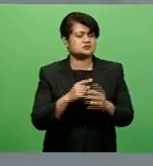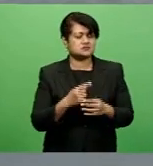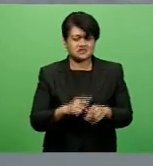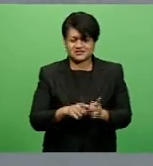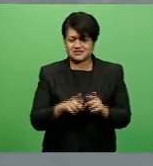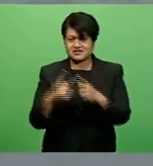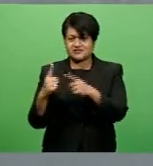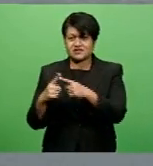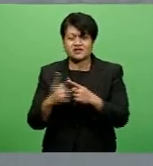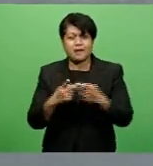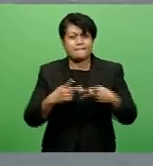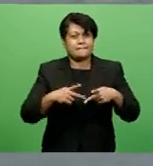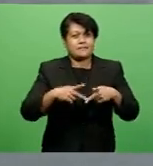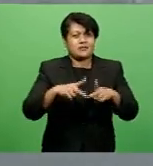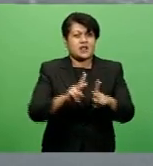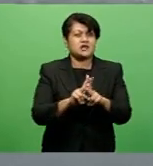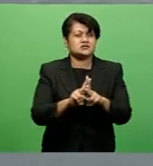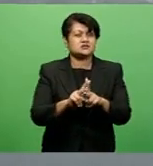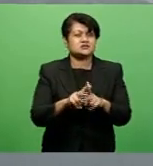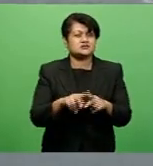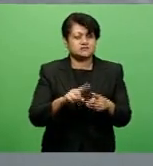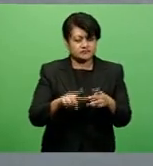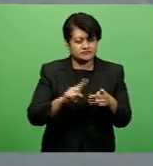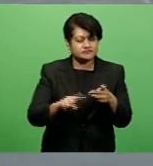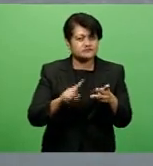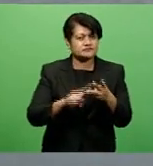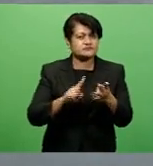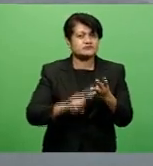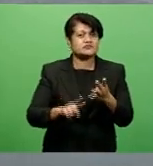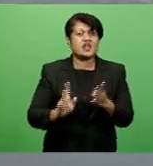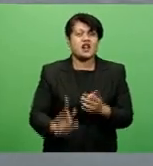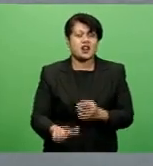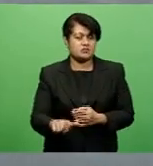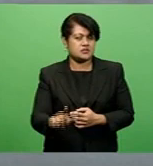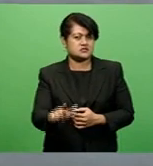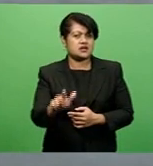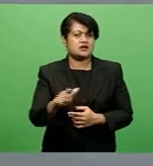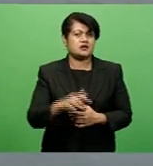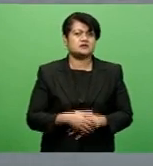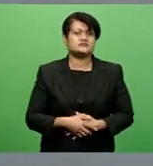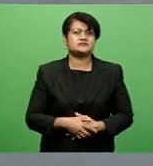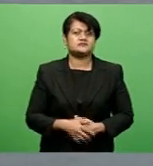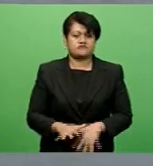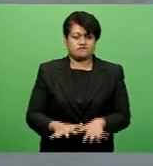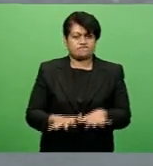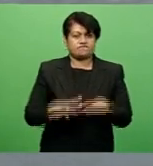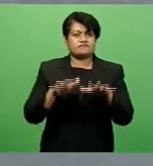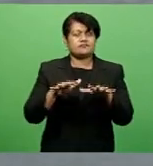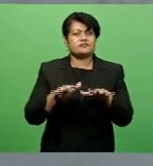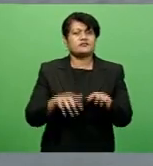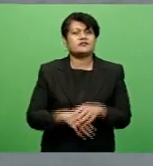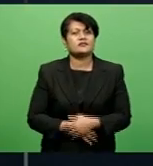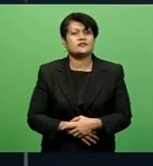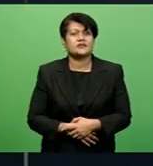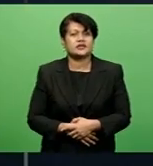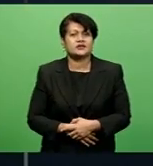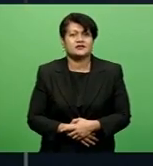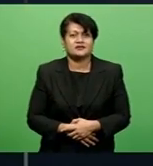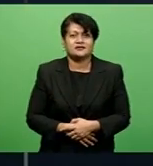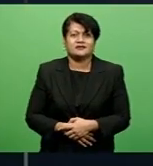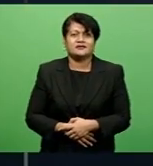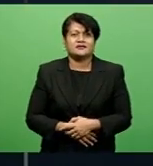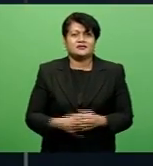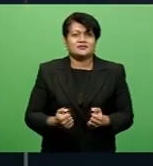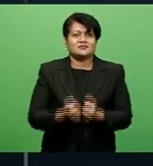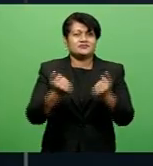and Tunuloa, Sangani and Koralau to Lambasa. Eleanor Turangaibiu, FBC News.